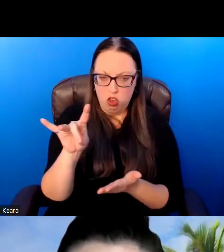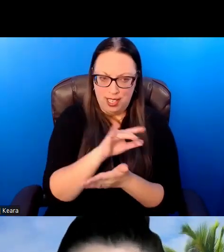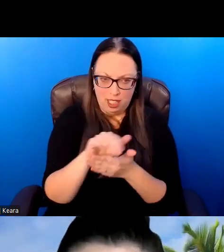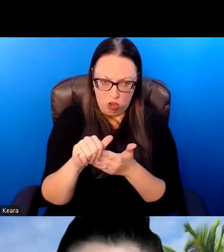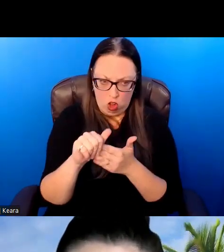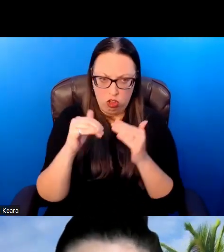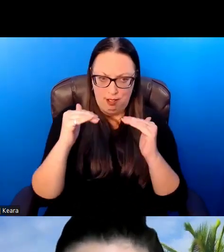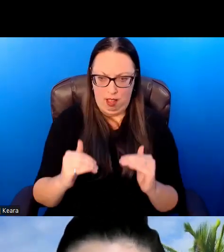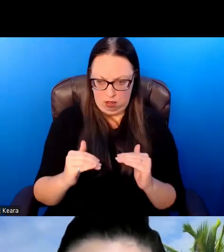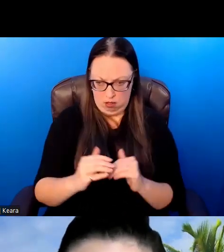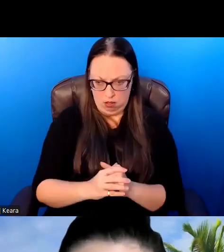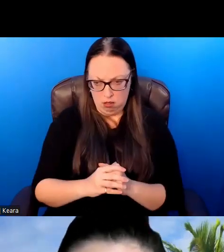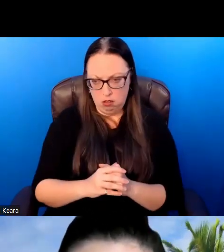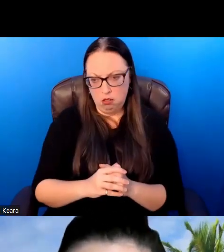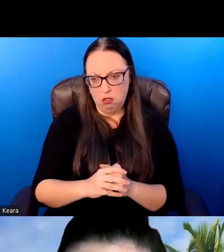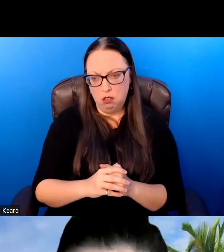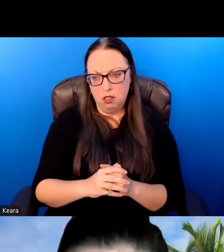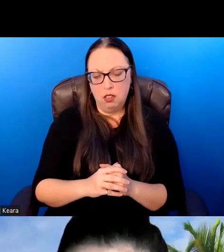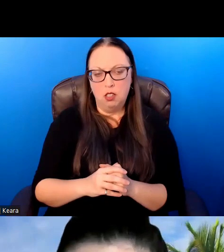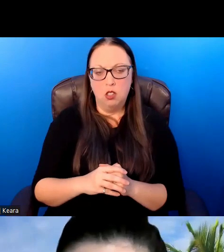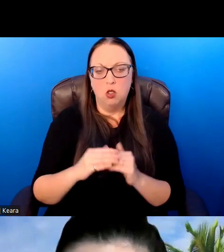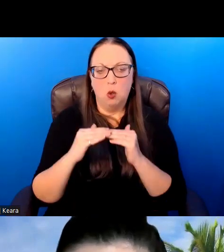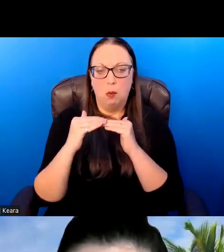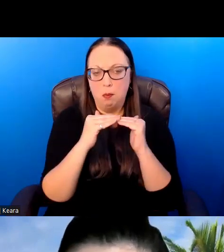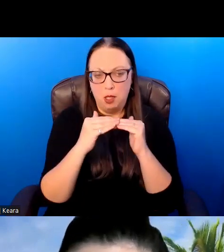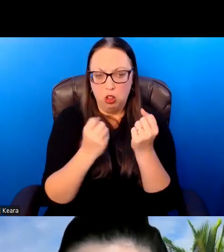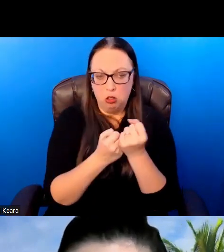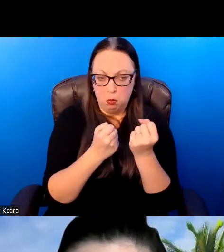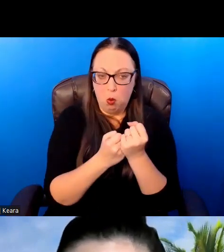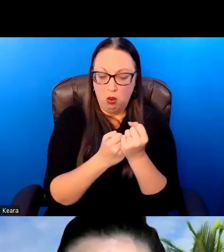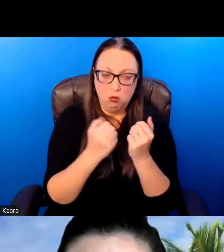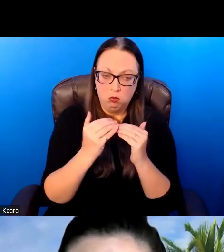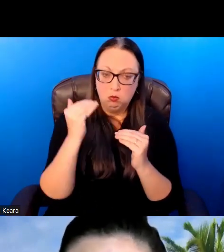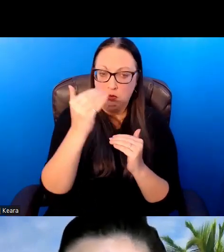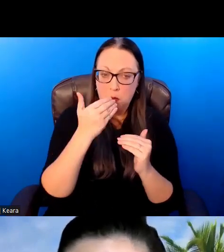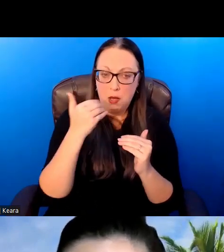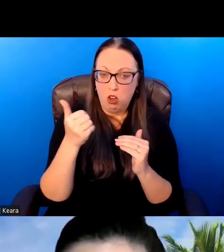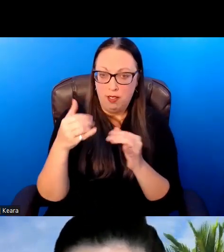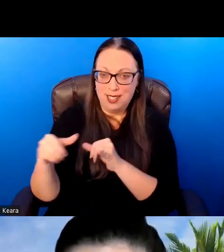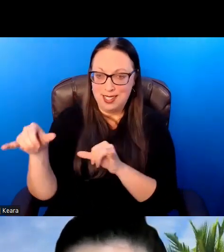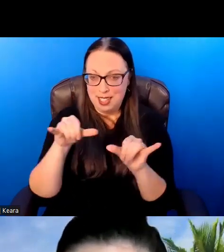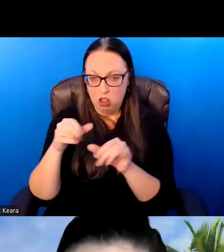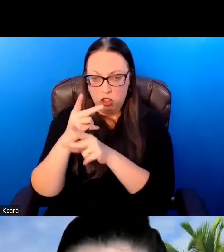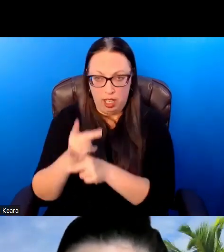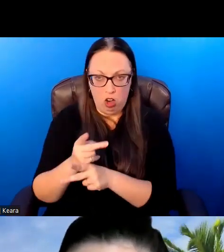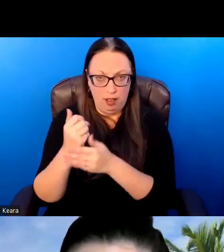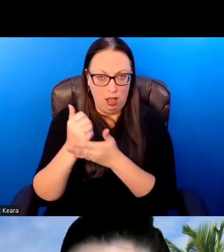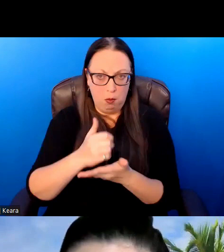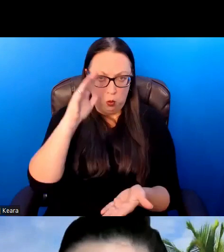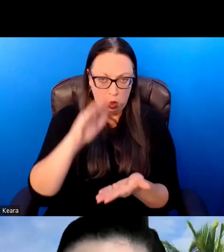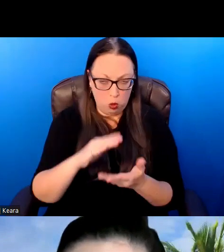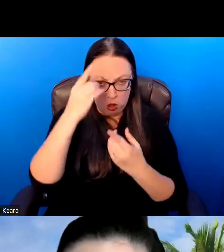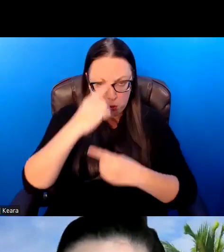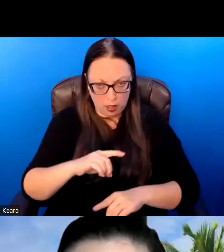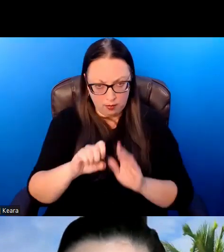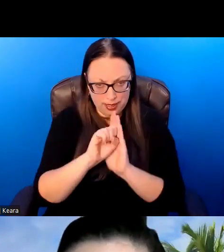$2,138 less. So peer support outperforms standard care in reducing depressive symptoms. Young